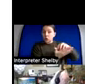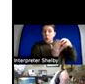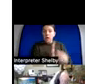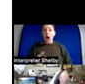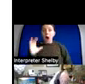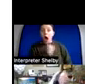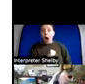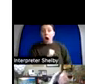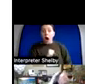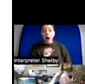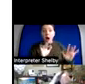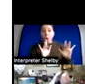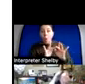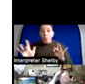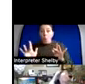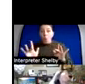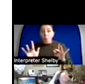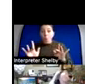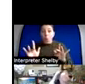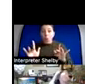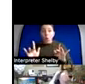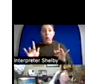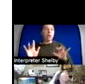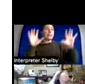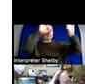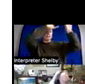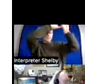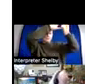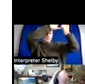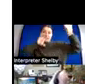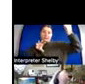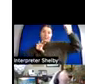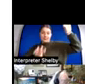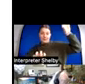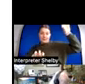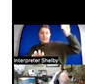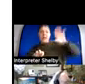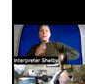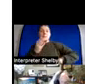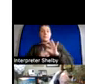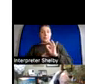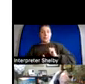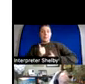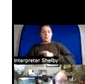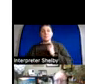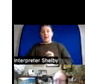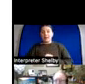move star two extra cookies up there to choose which one it is